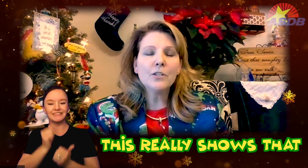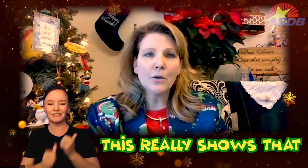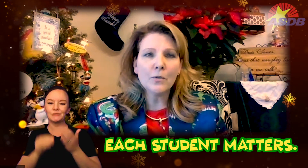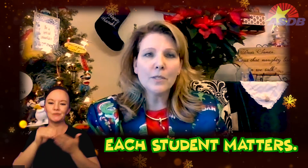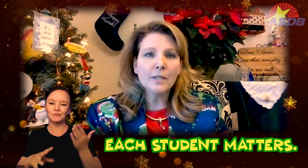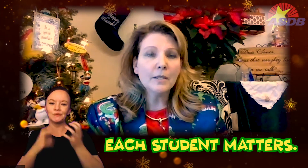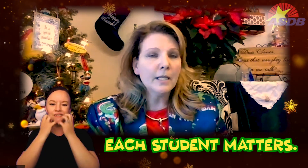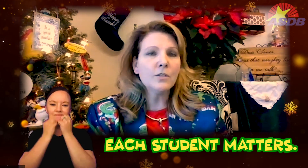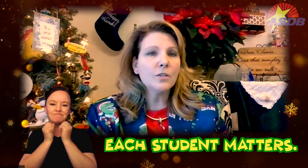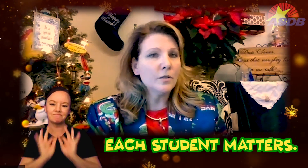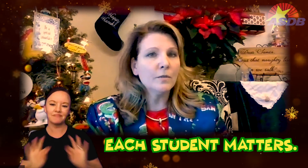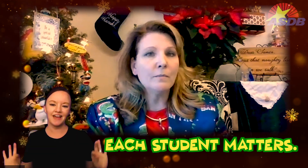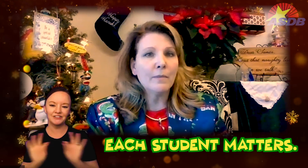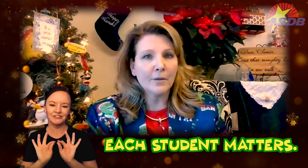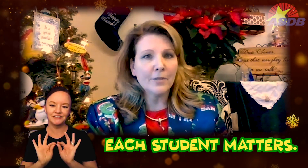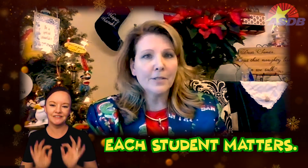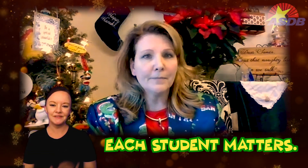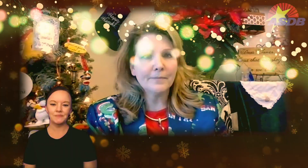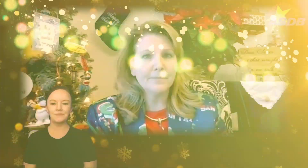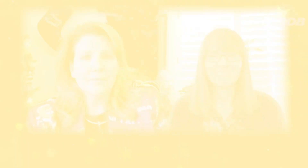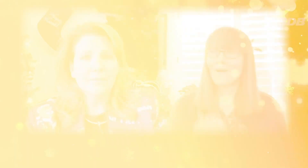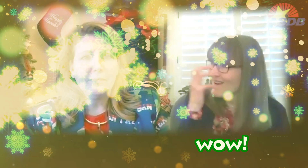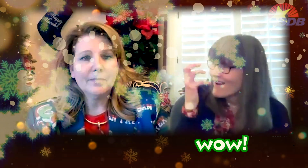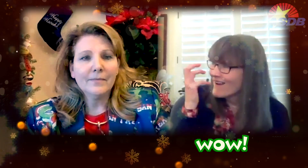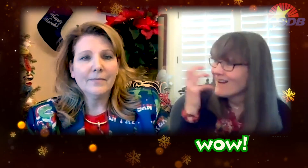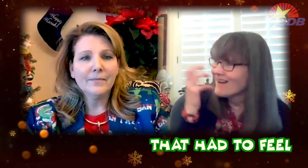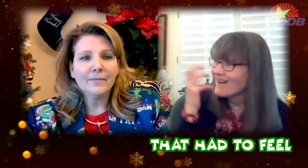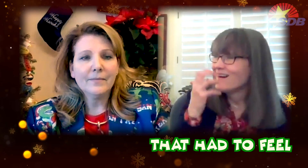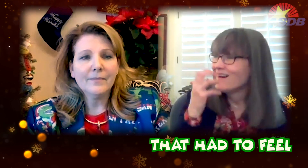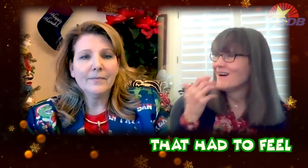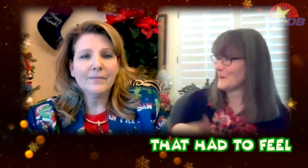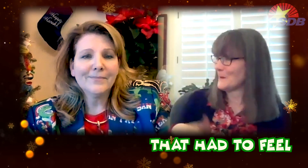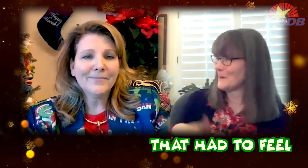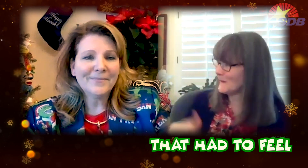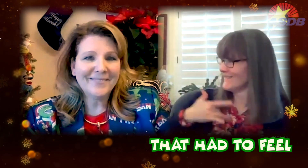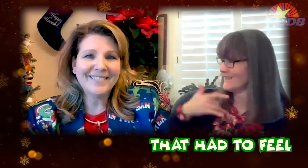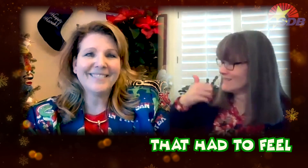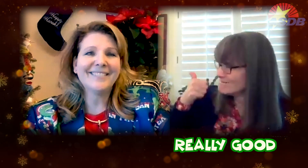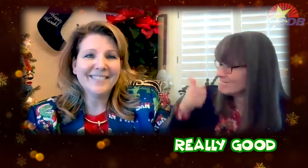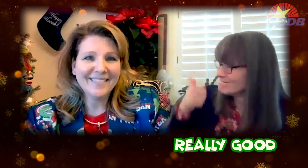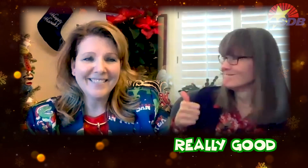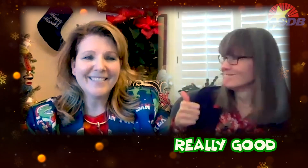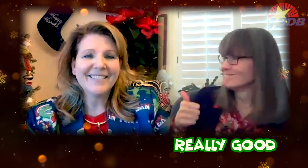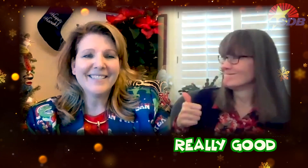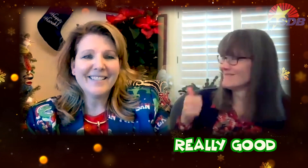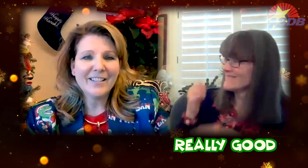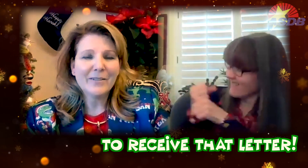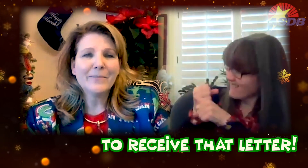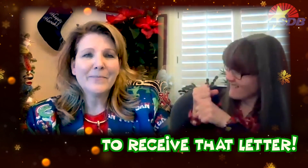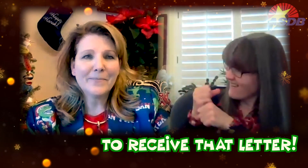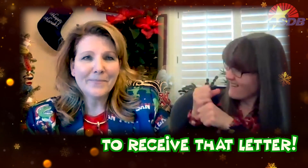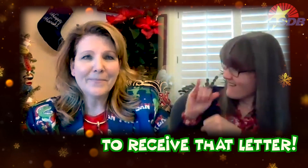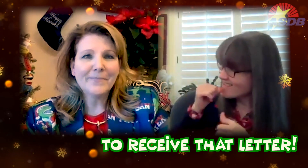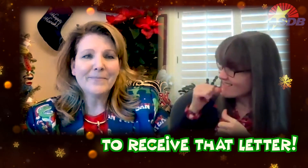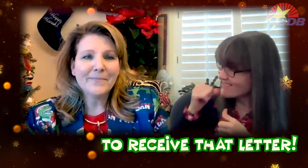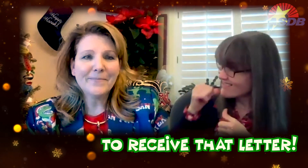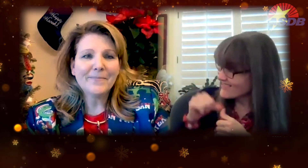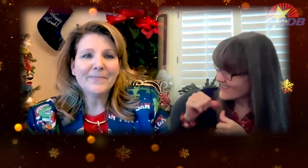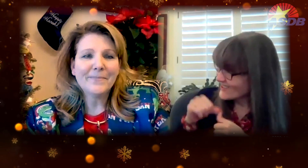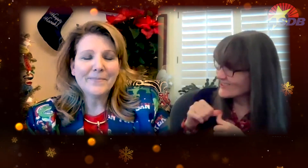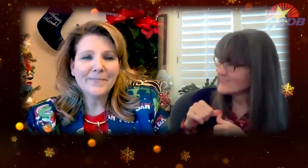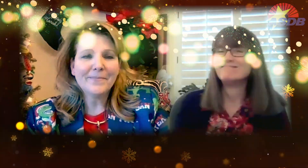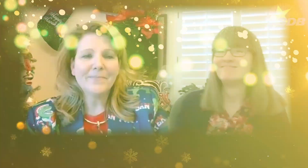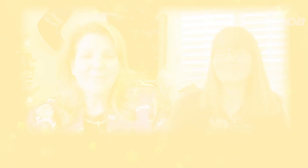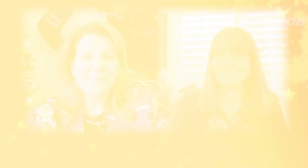really shows that each student matters. Wow, that had to feel really good to receive that